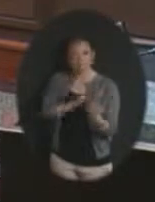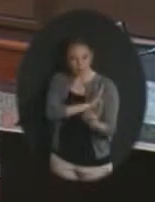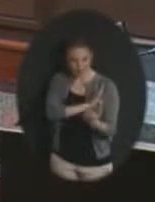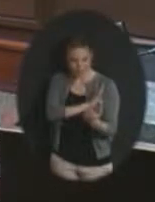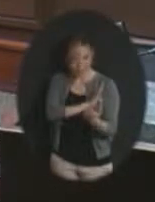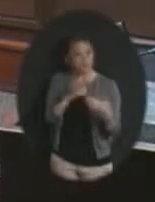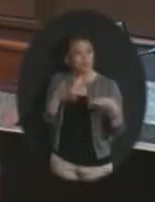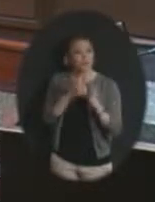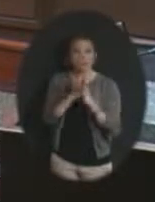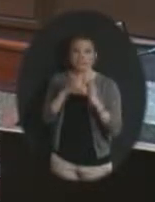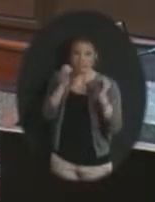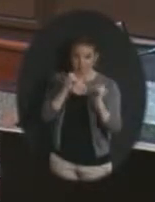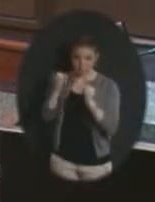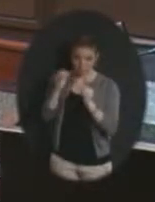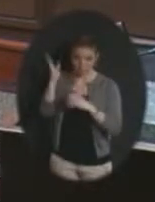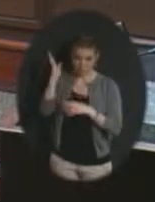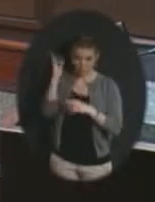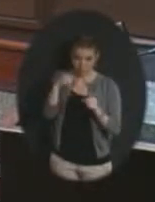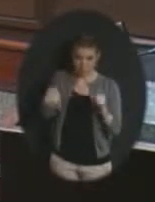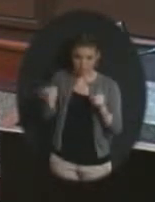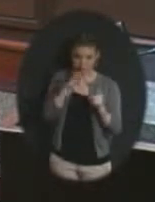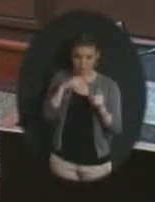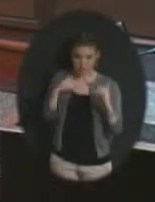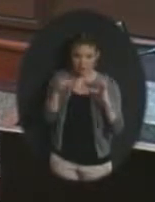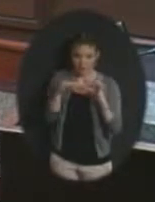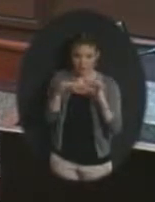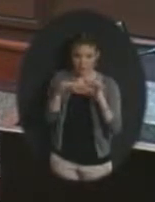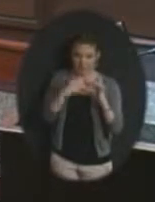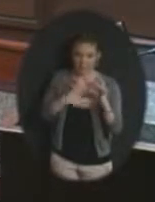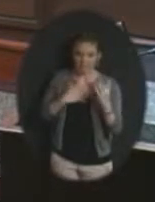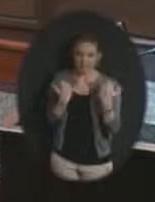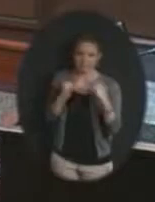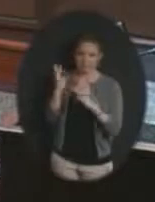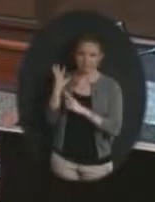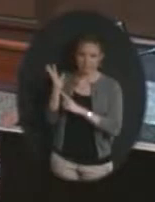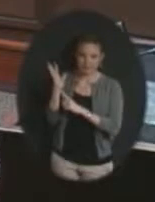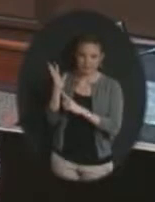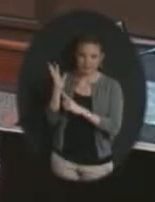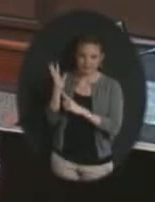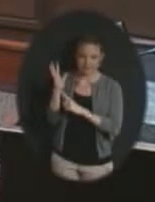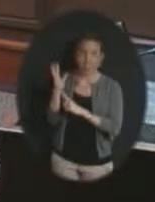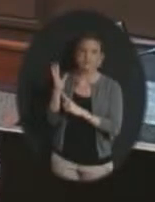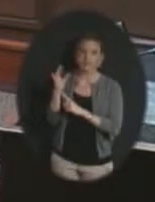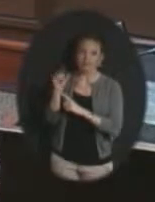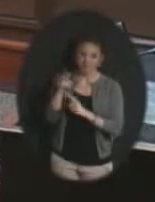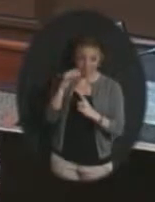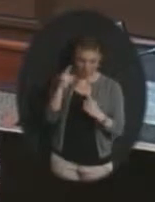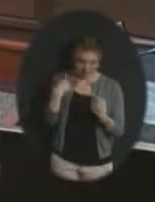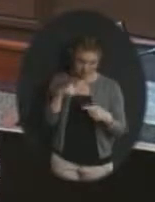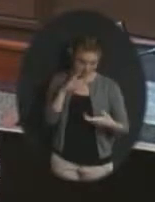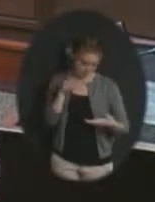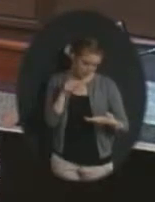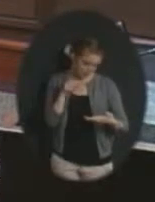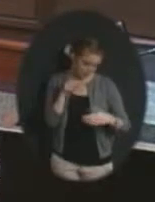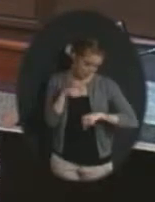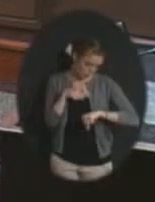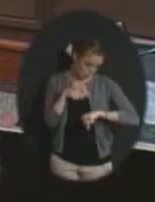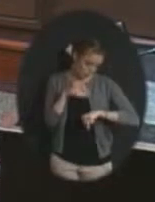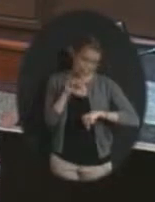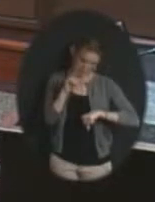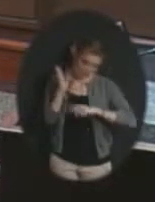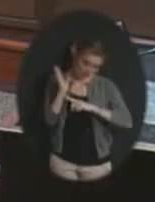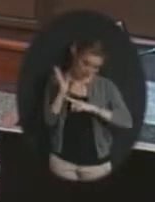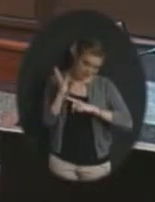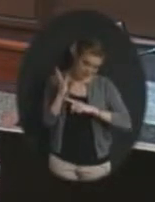request that individual speakers limit their comments to five minutes the clerk will monitor the time and notify the speaker when the five minute time limit has expired